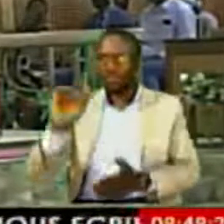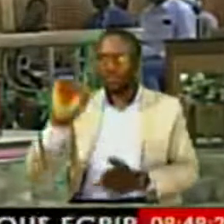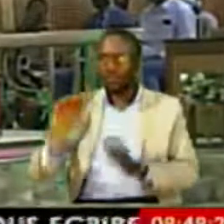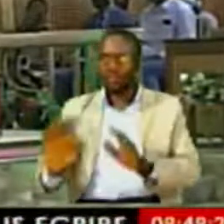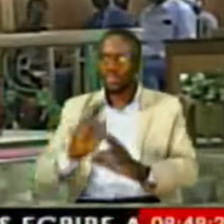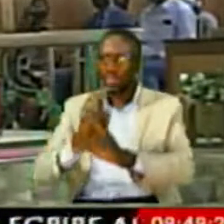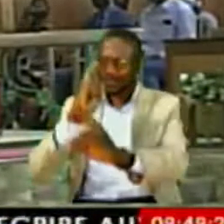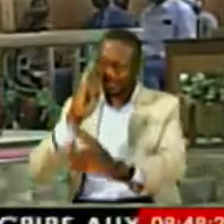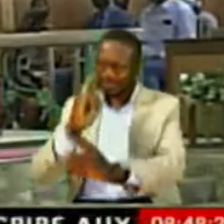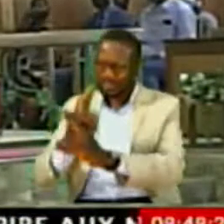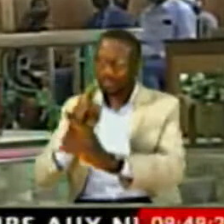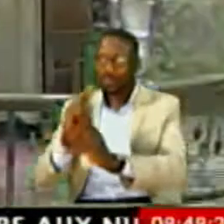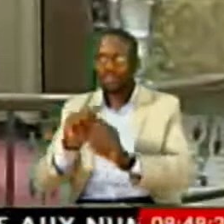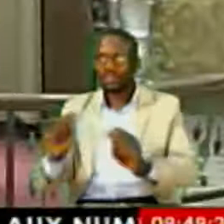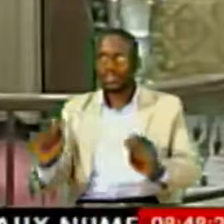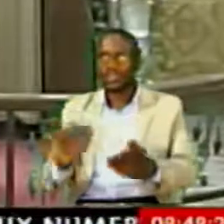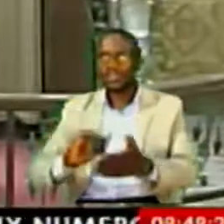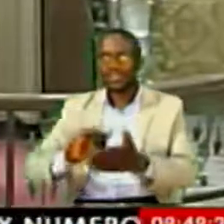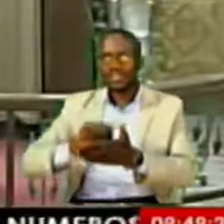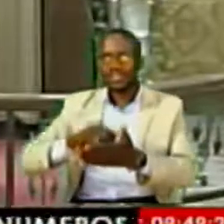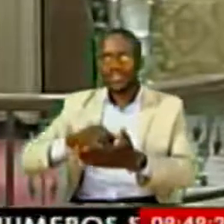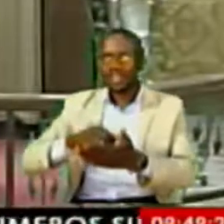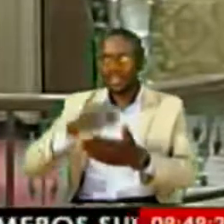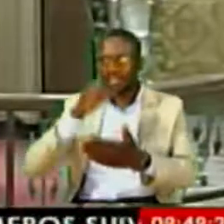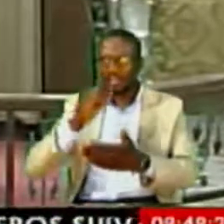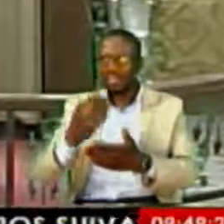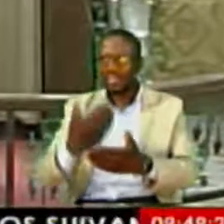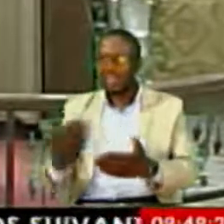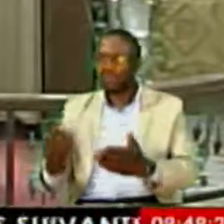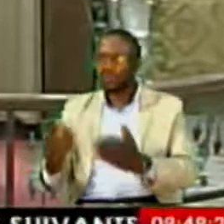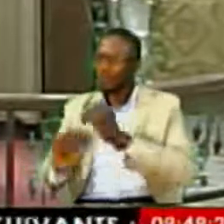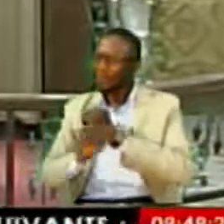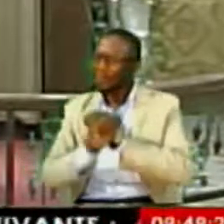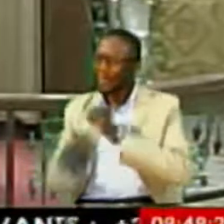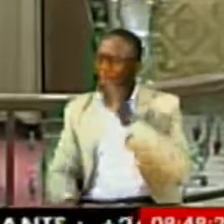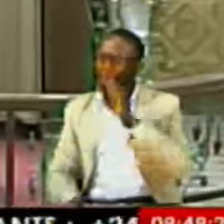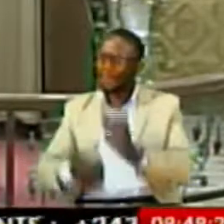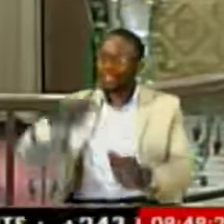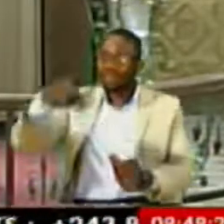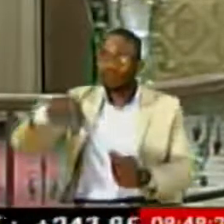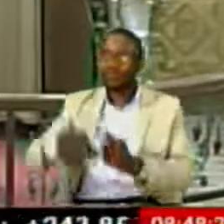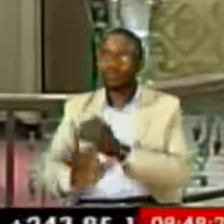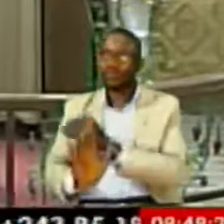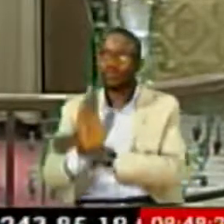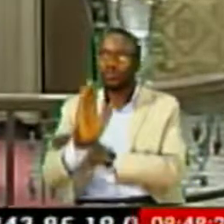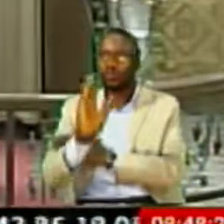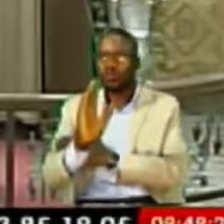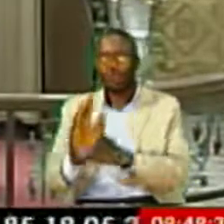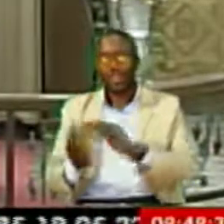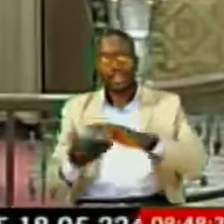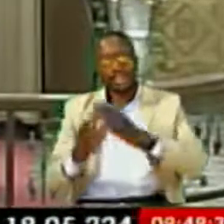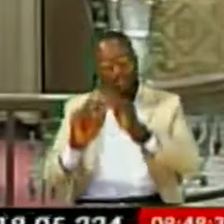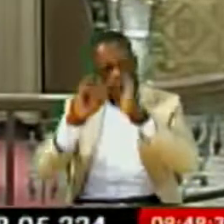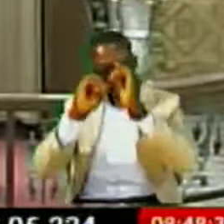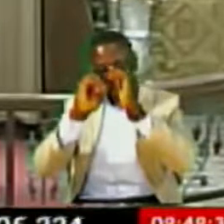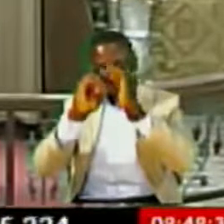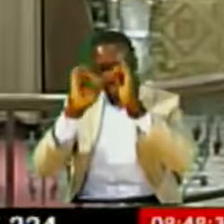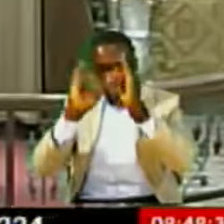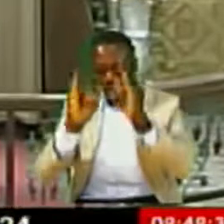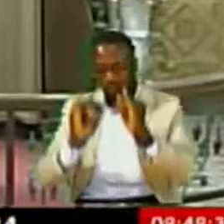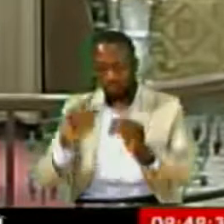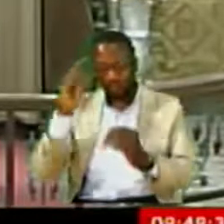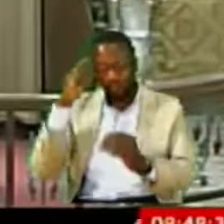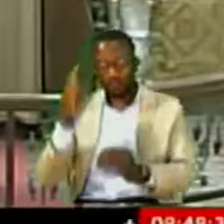Wherefore you should pay attention. C'est que tu aimes plus que Dieu, what you love more than God, cela devient une idole pour that Dieu. Has become your